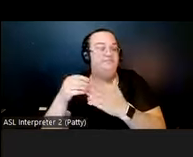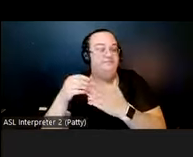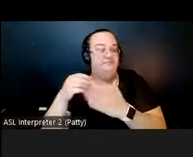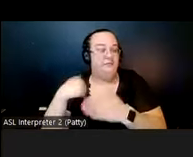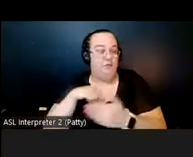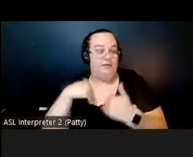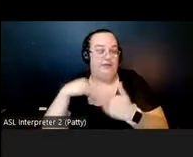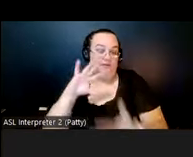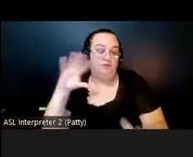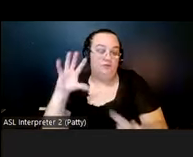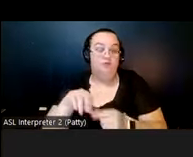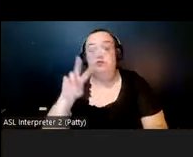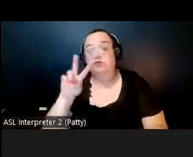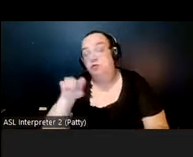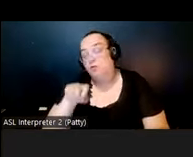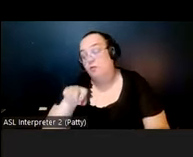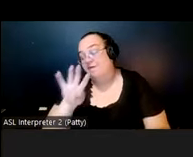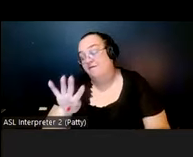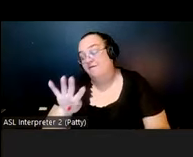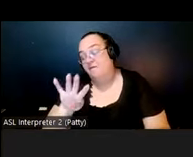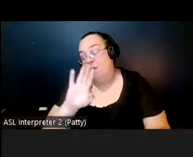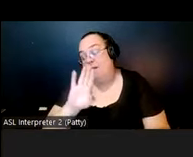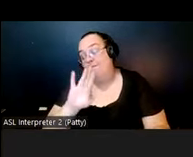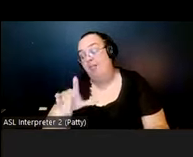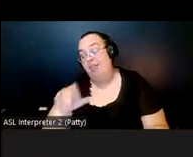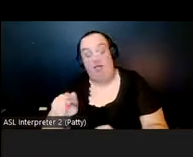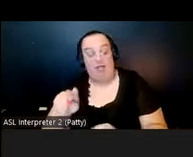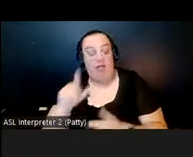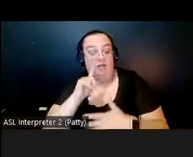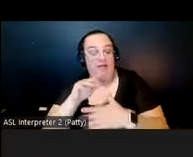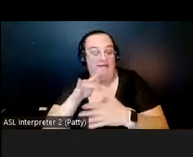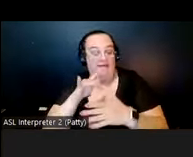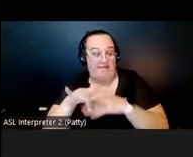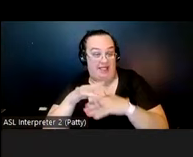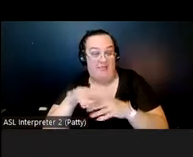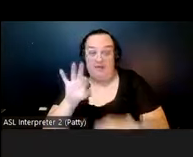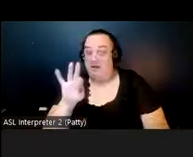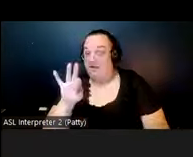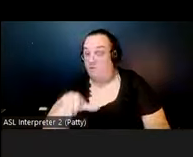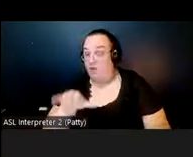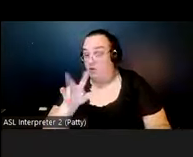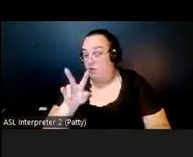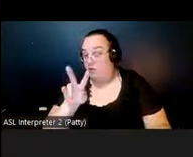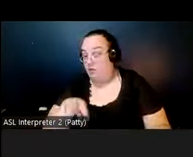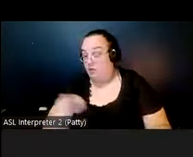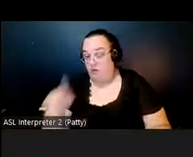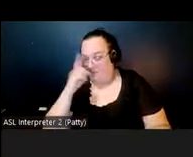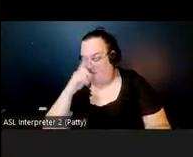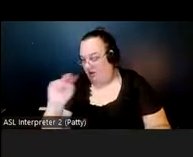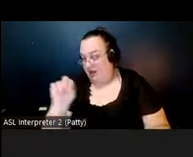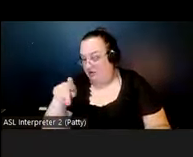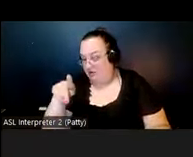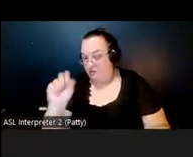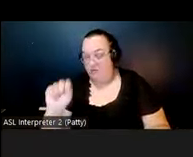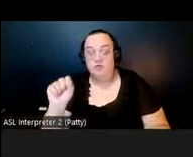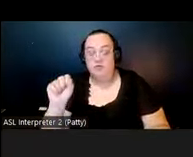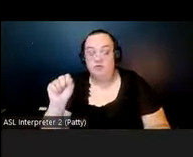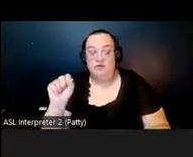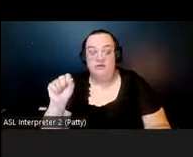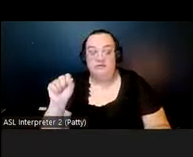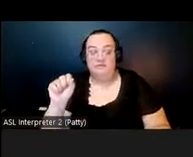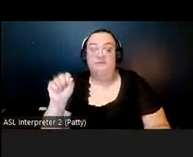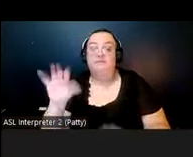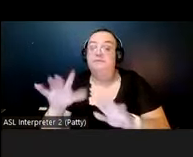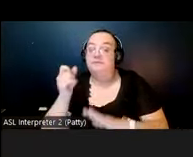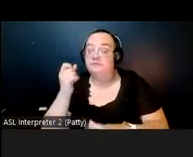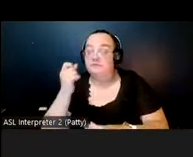of $2.4 billion was available in FY22 for National Park Service facility investments. And again,